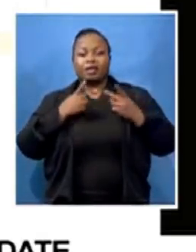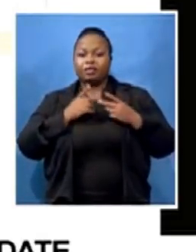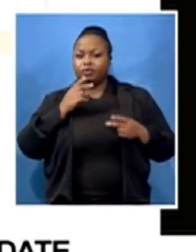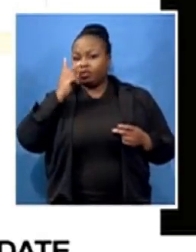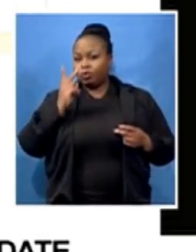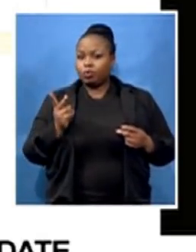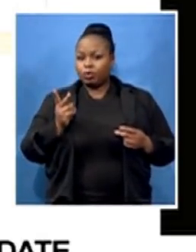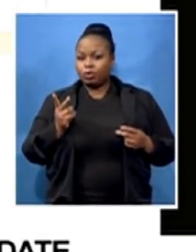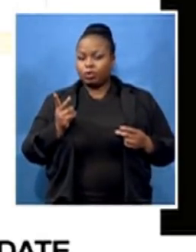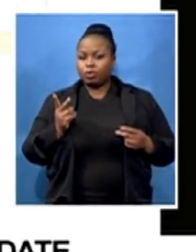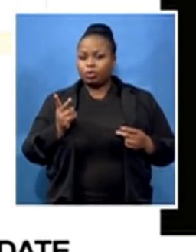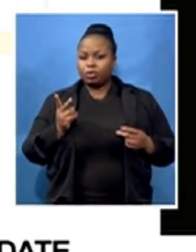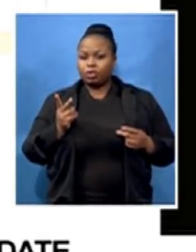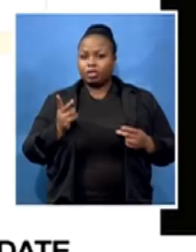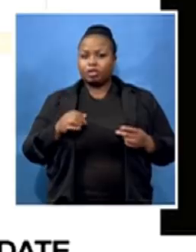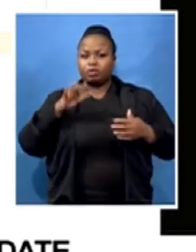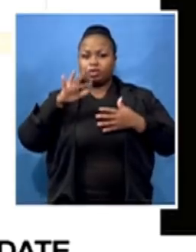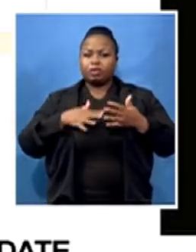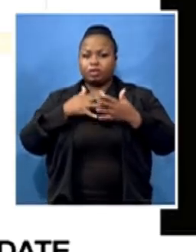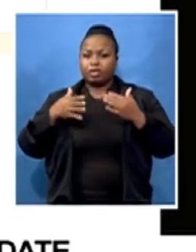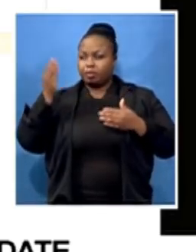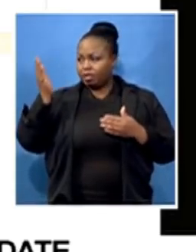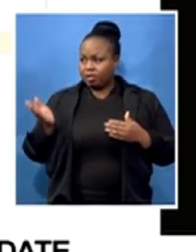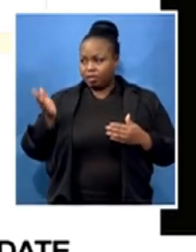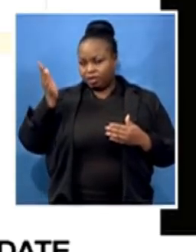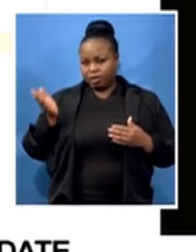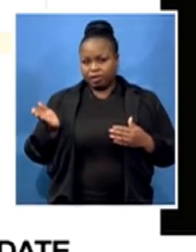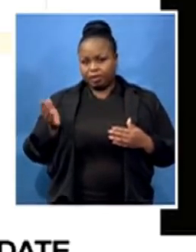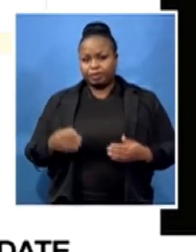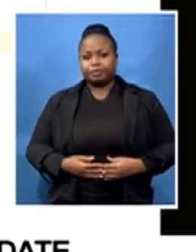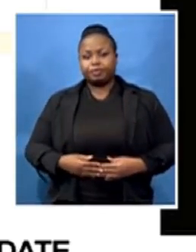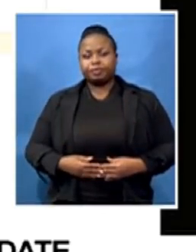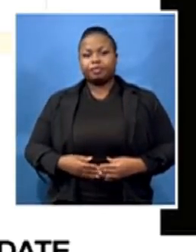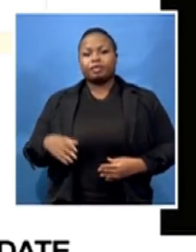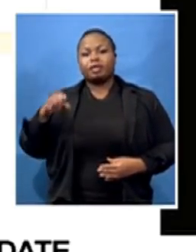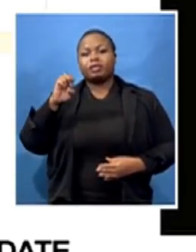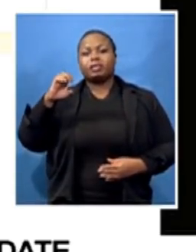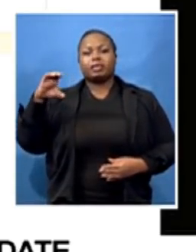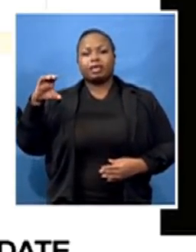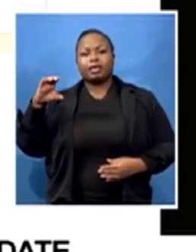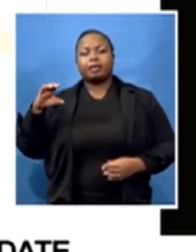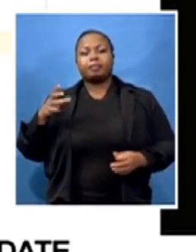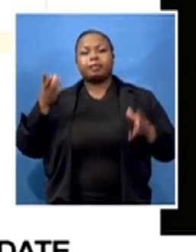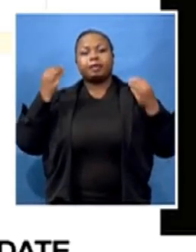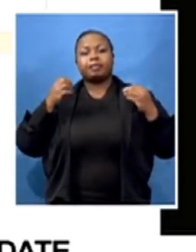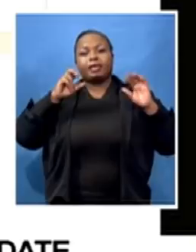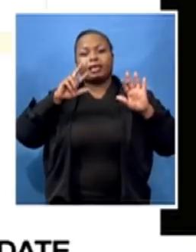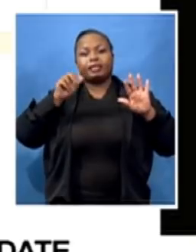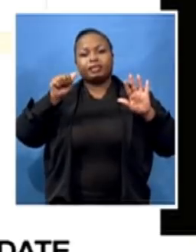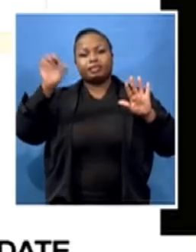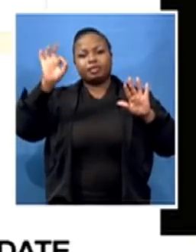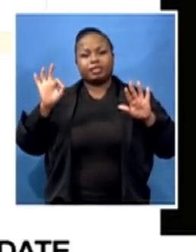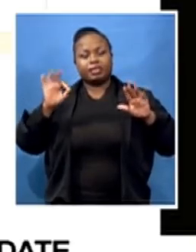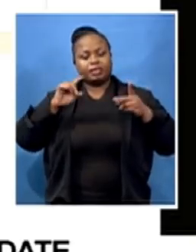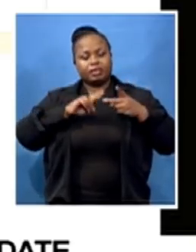side, the Eastern Cape has reached 86%, the Western Cape has reached 83%,